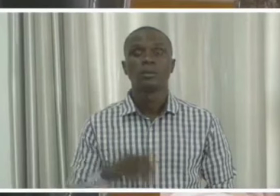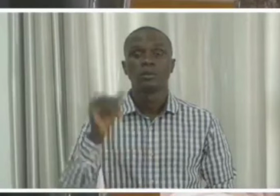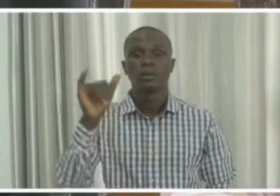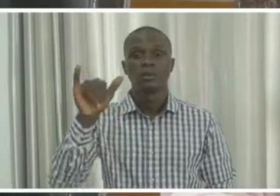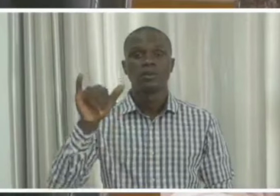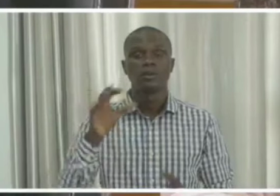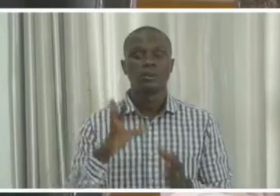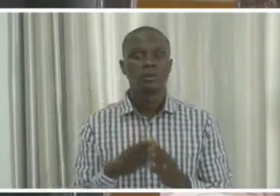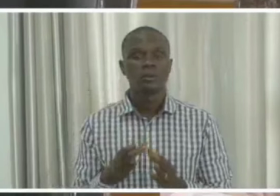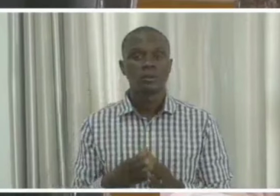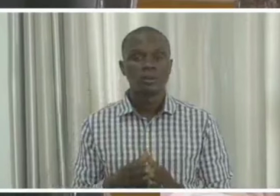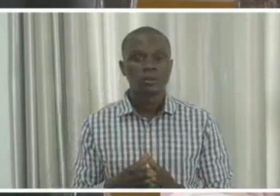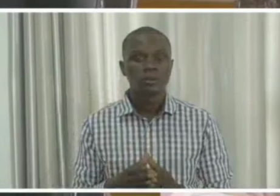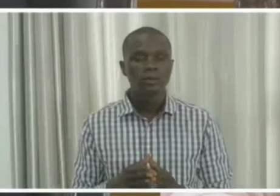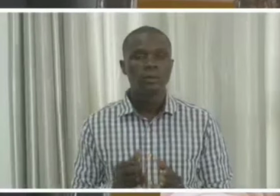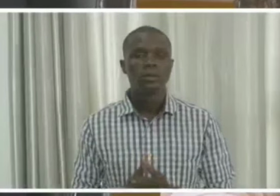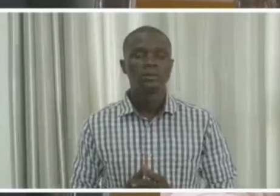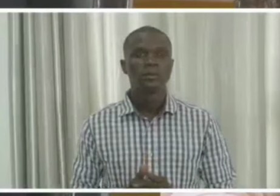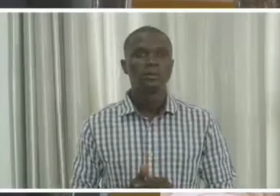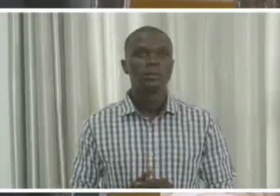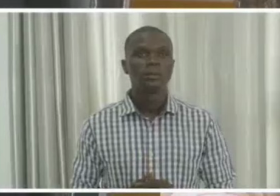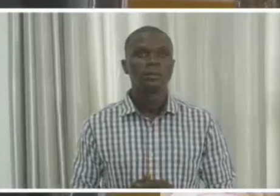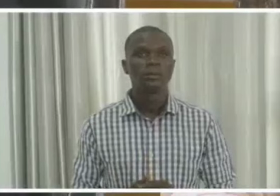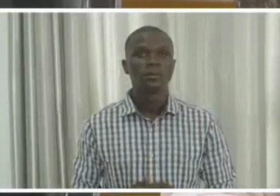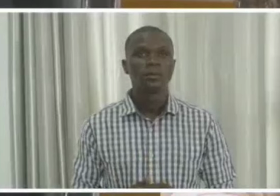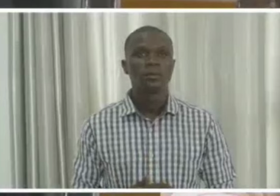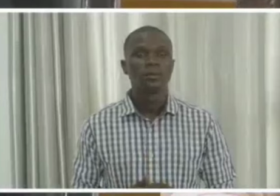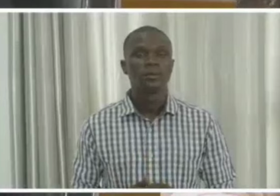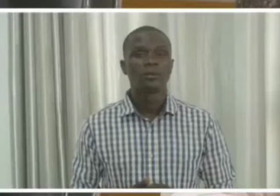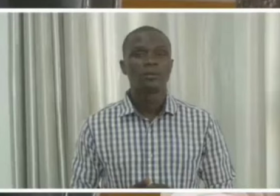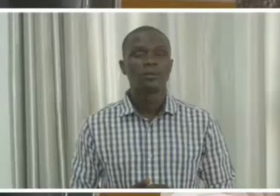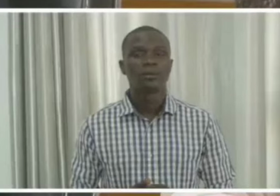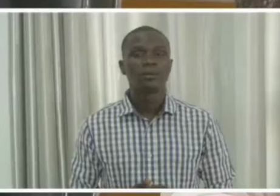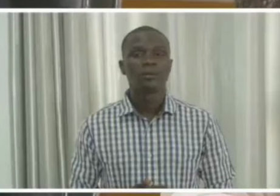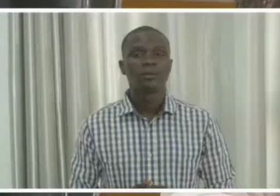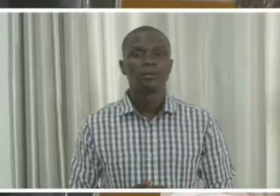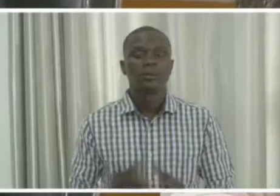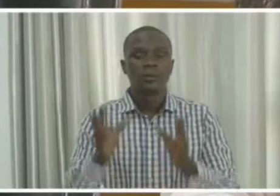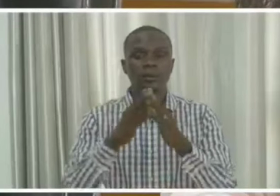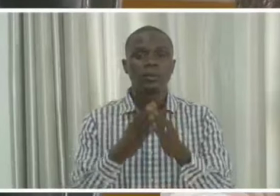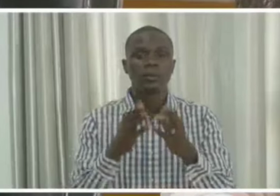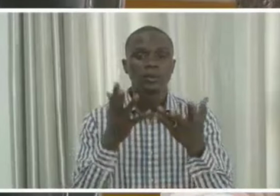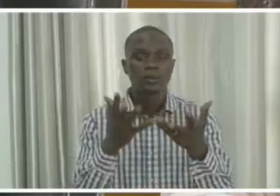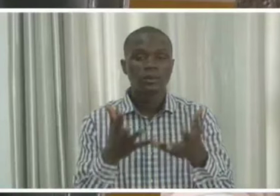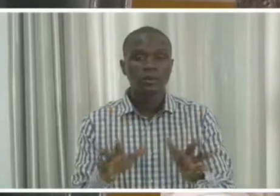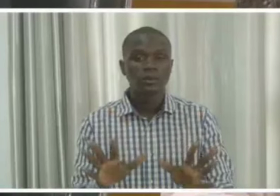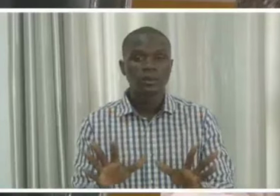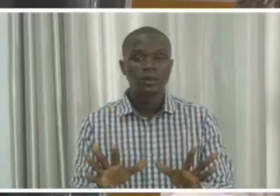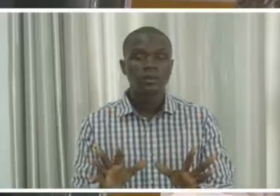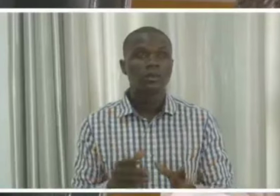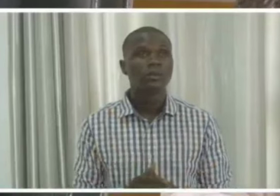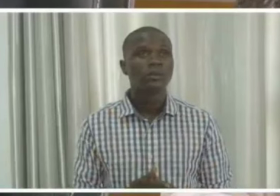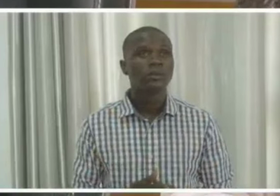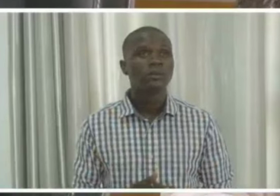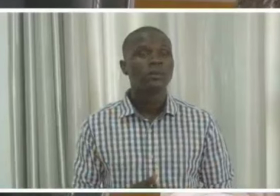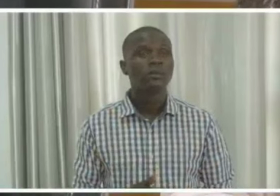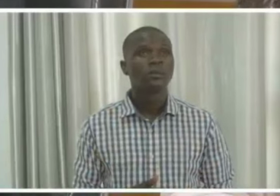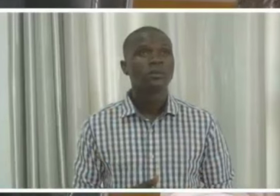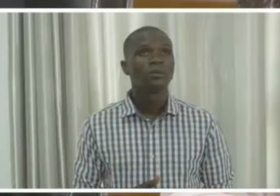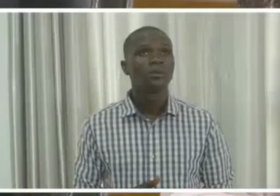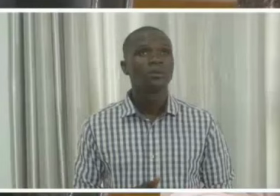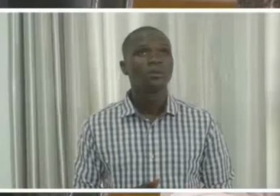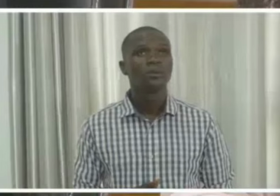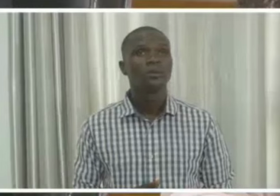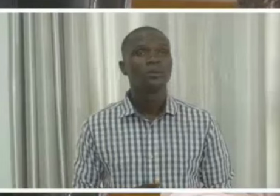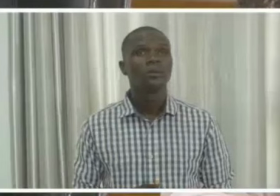Where you want to get the conference there, usually at the end of the conference, when I forget some outcome. So when they go then conference